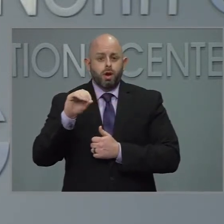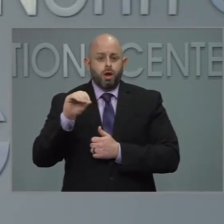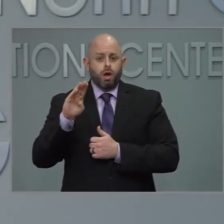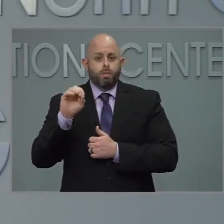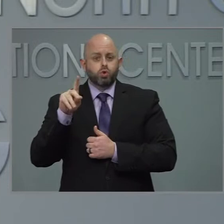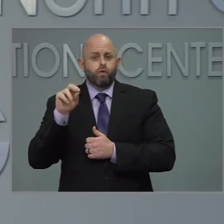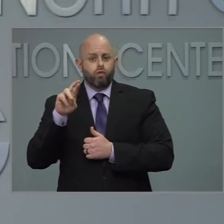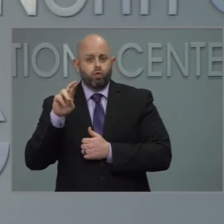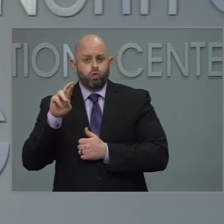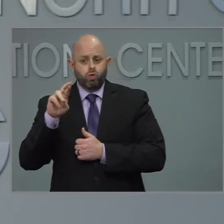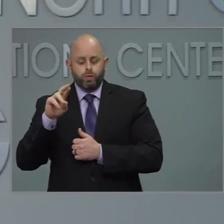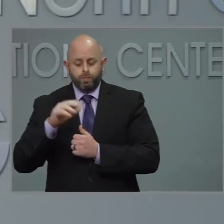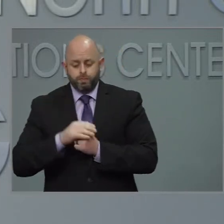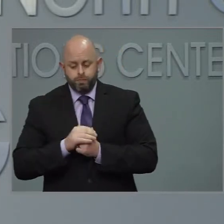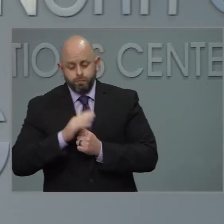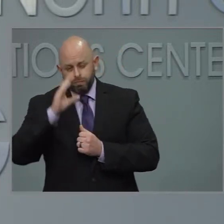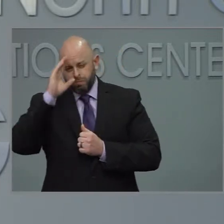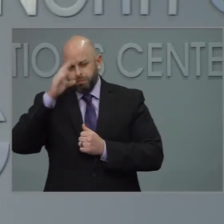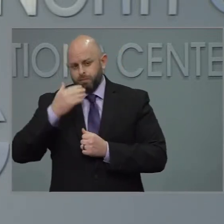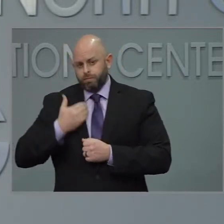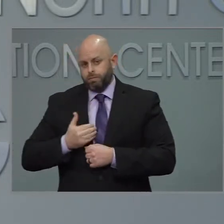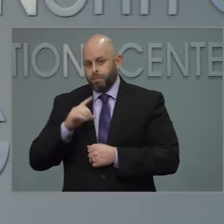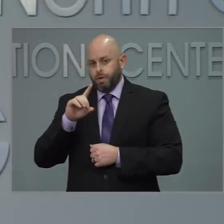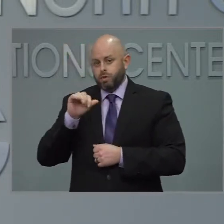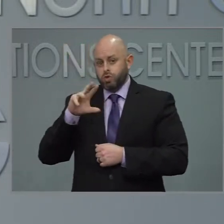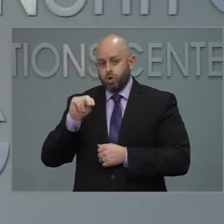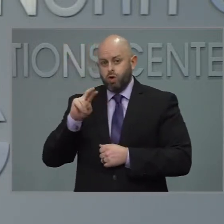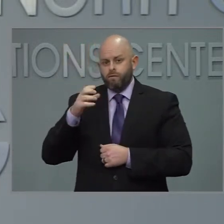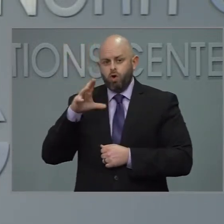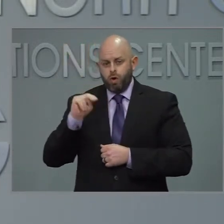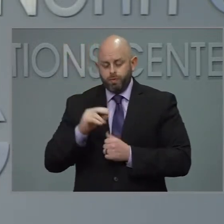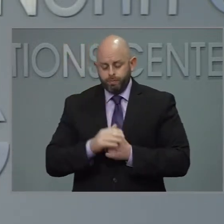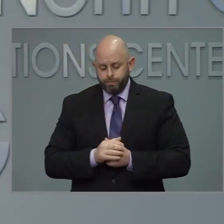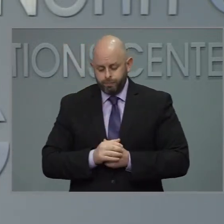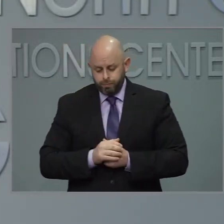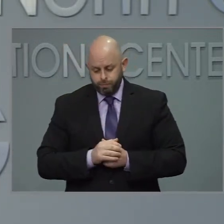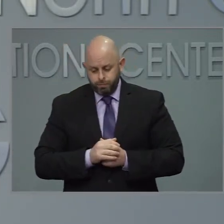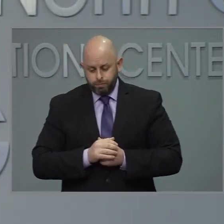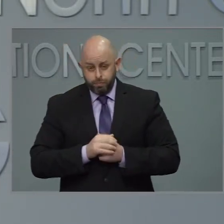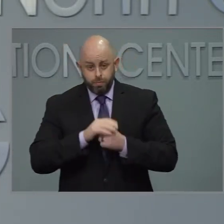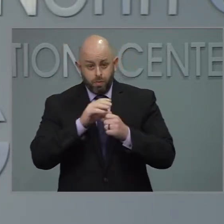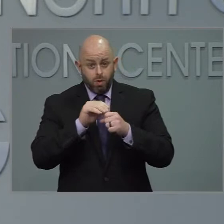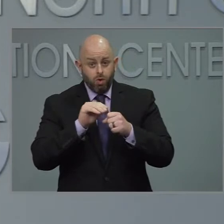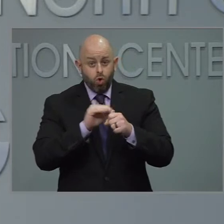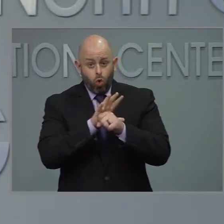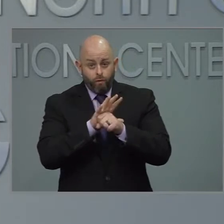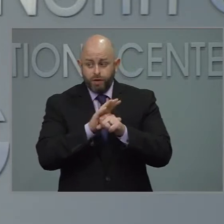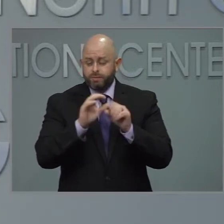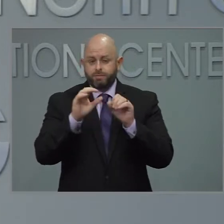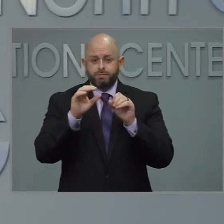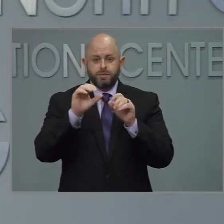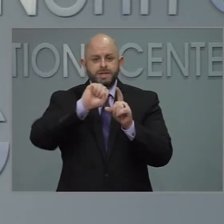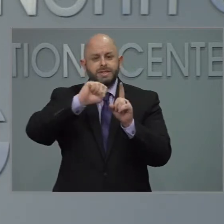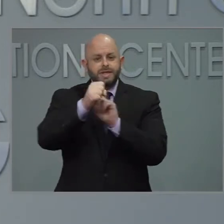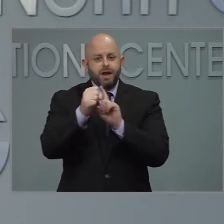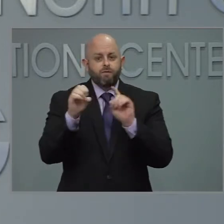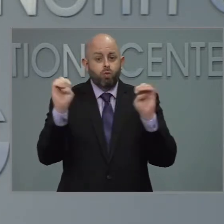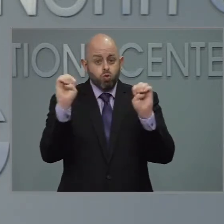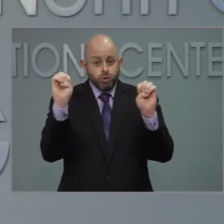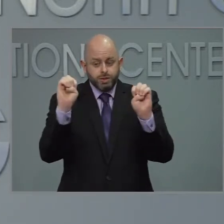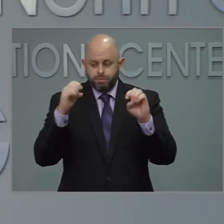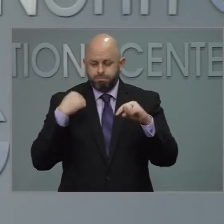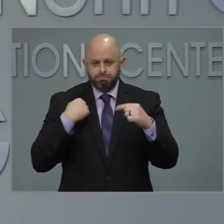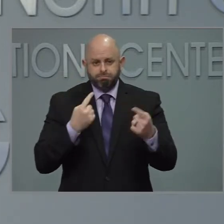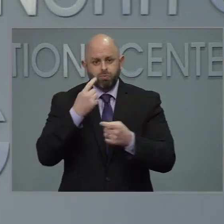Hi, Dawn Vaughn with the News and Observer. So it's been a year since North Carolina's been under the state of emergency, and as you mentioned, the current